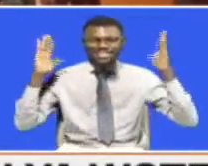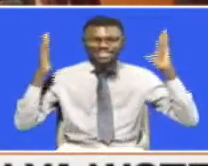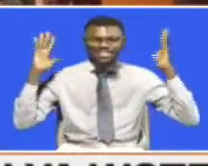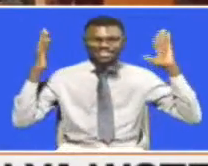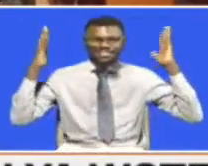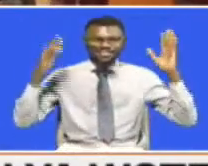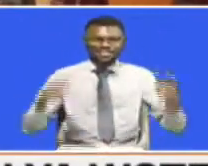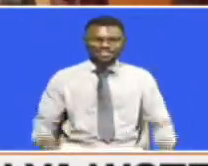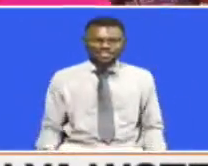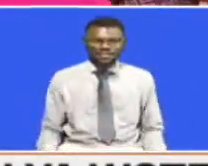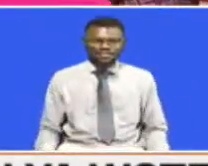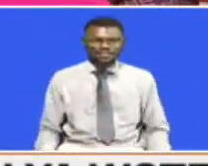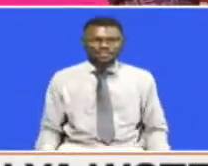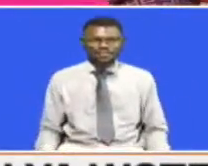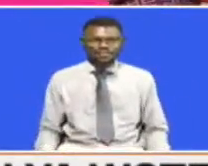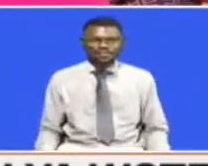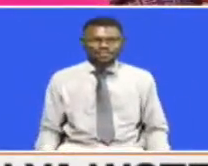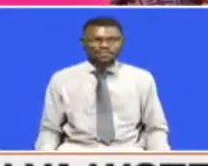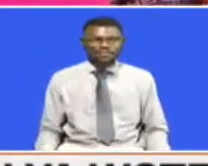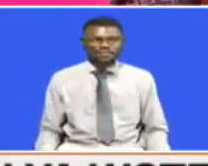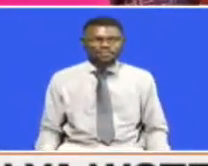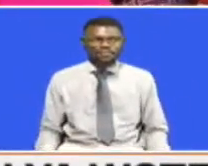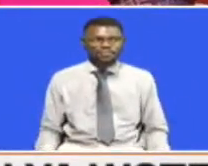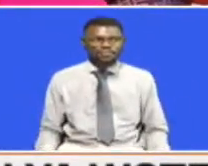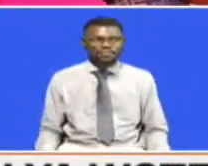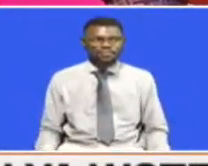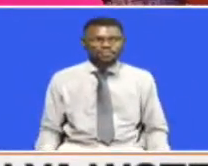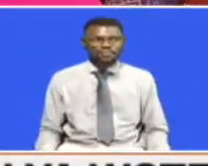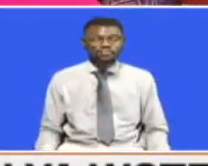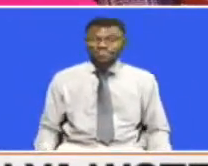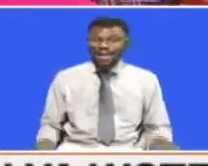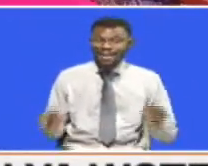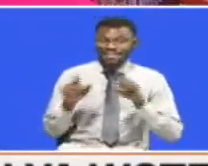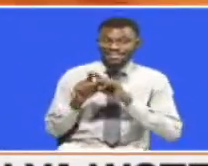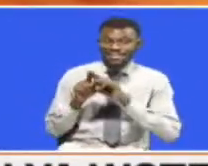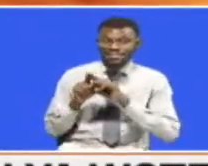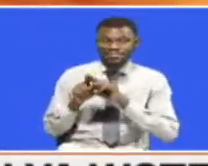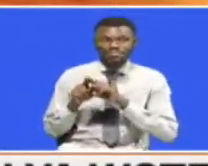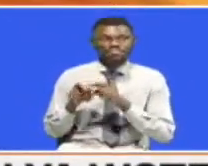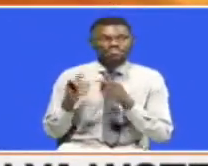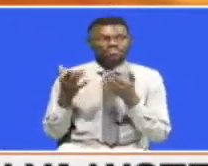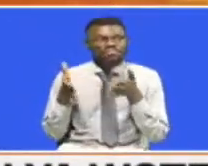Eastern. Na Mungu ametubariki. 92 tukapata district.